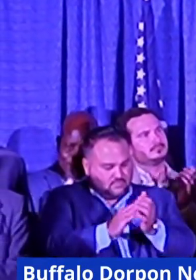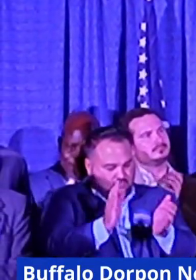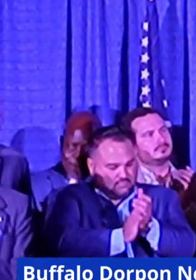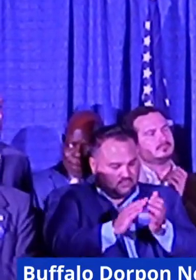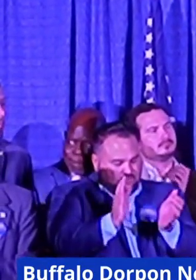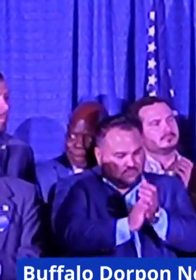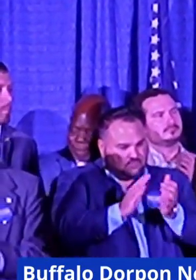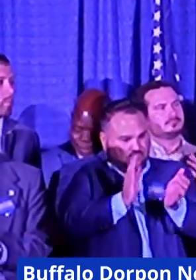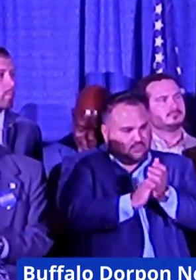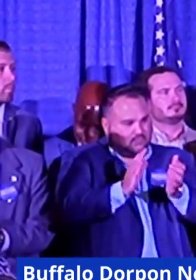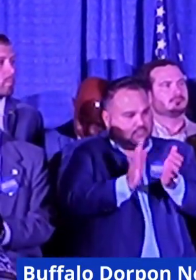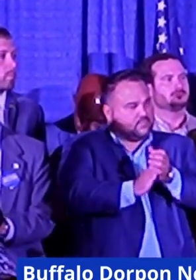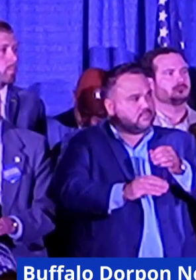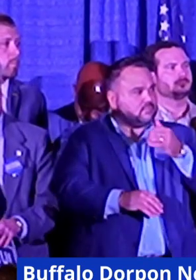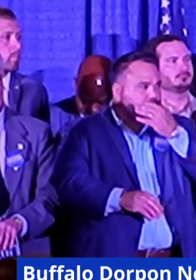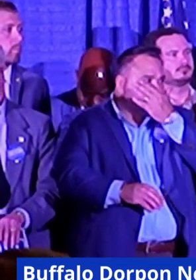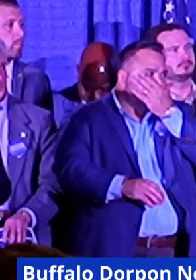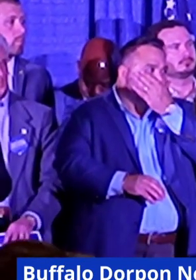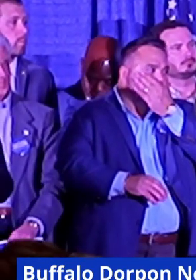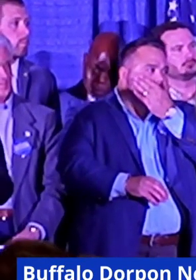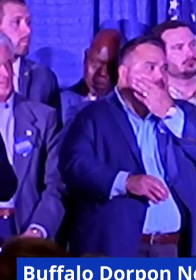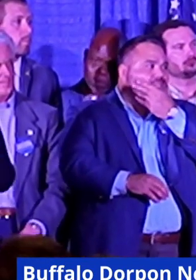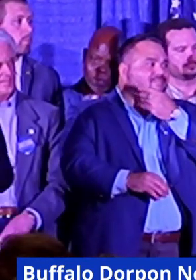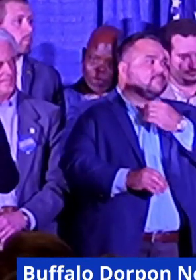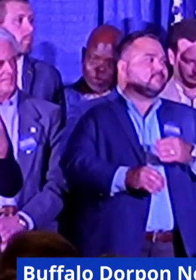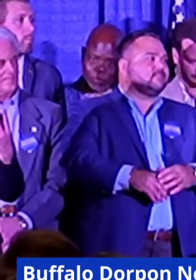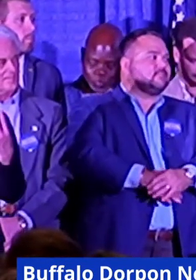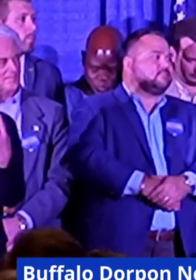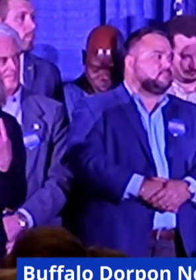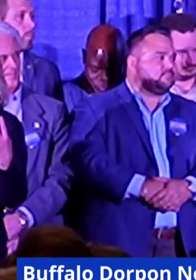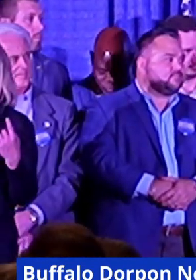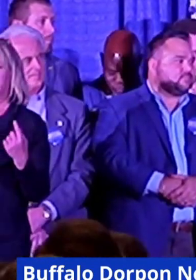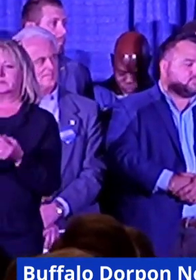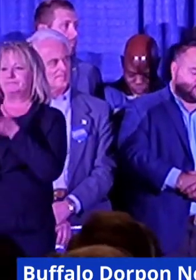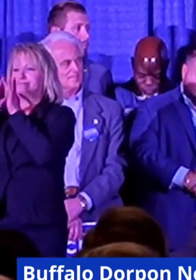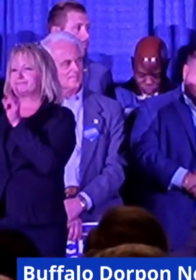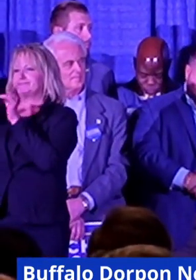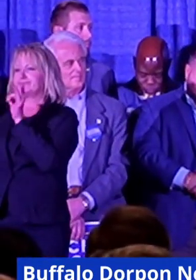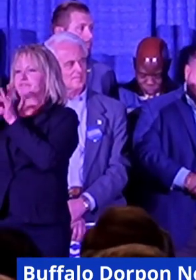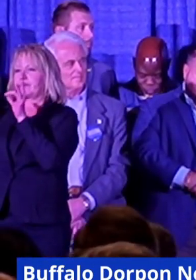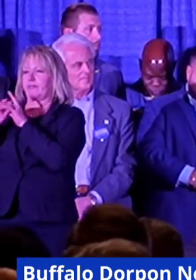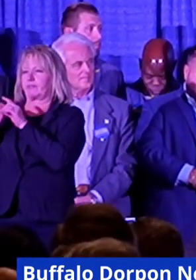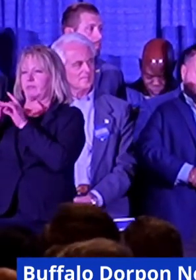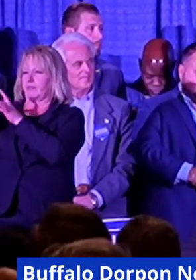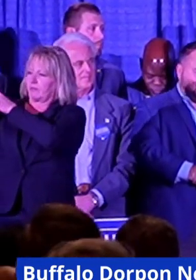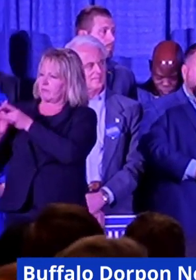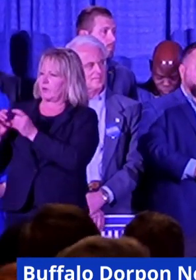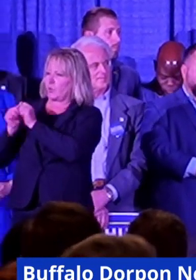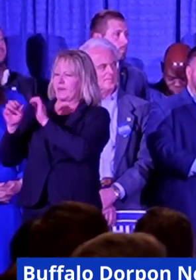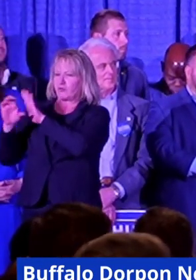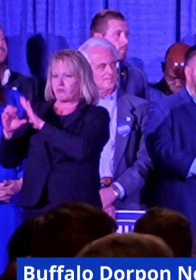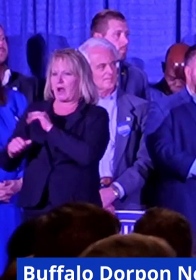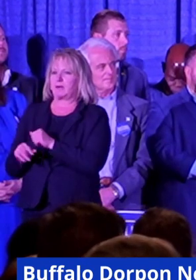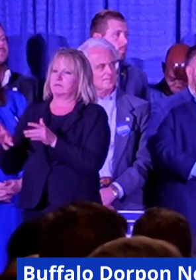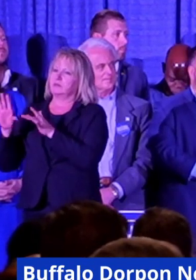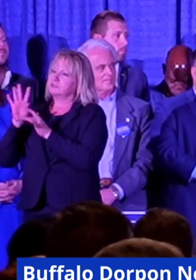Governor Hochul has an opponent. He's been talking a lot about crime,